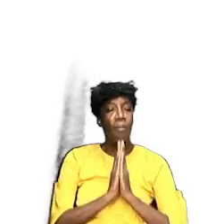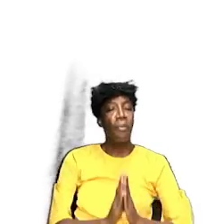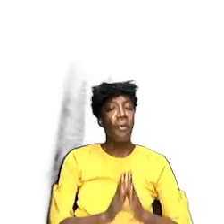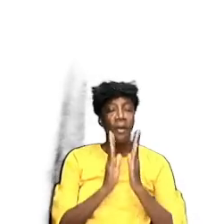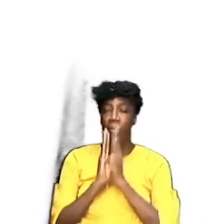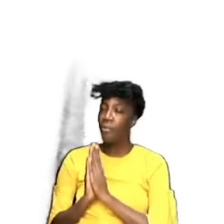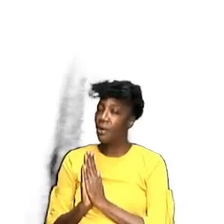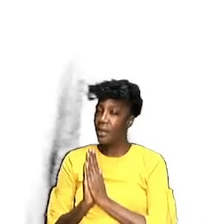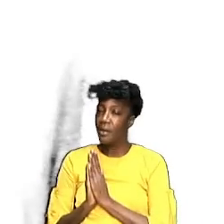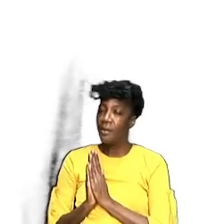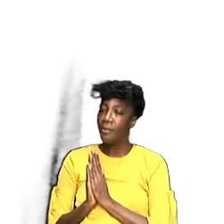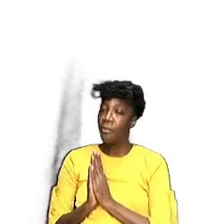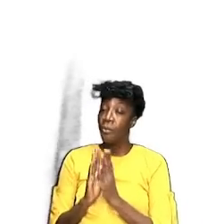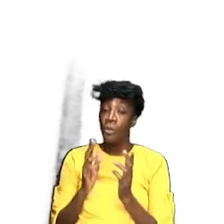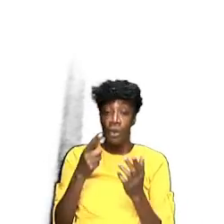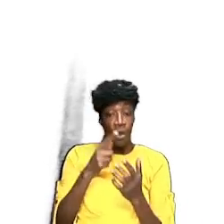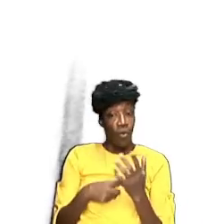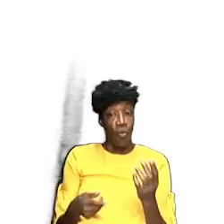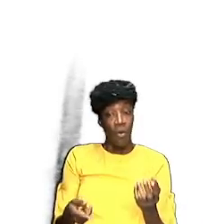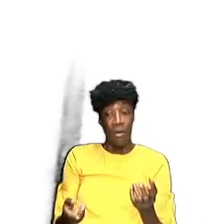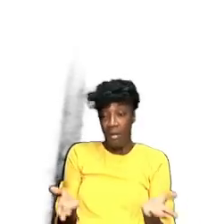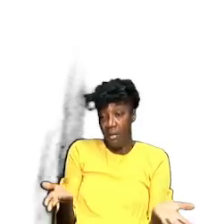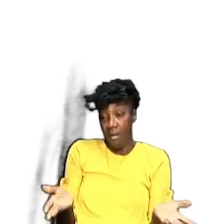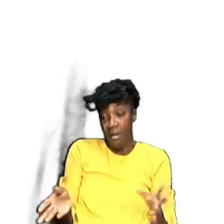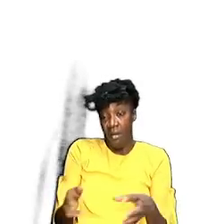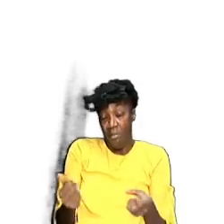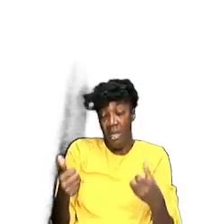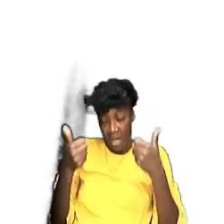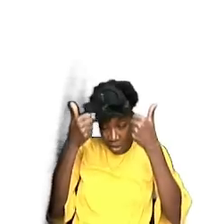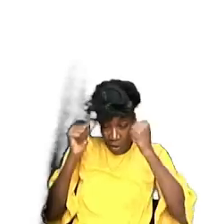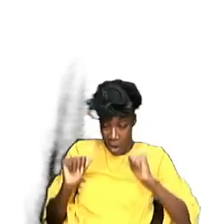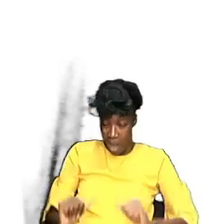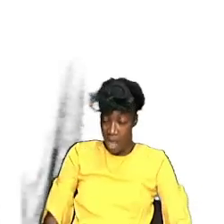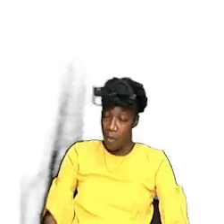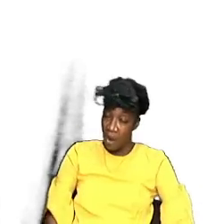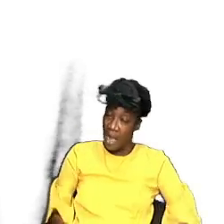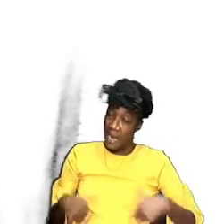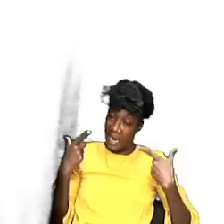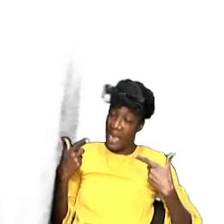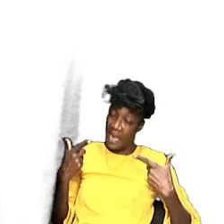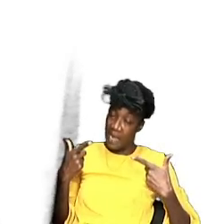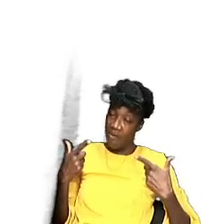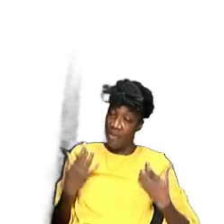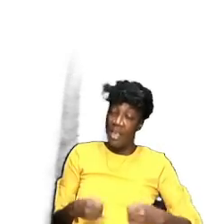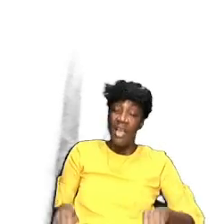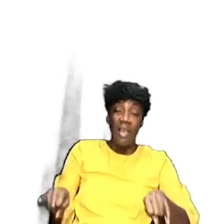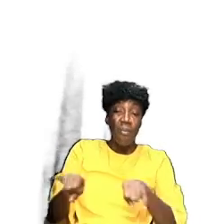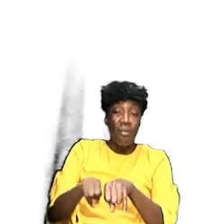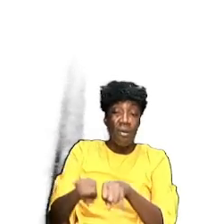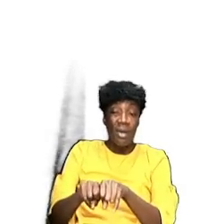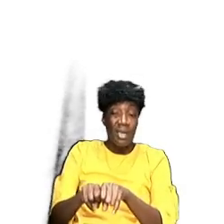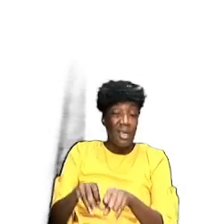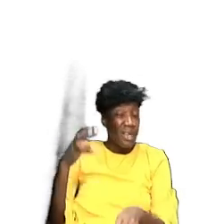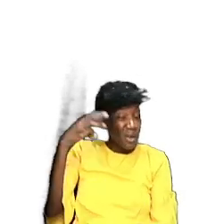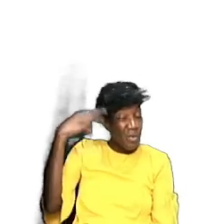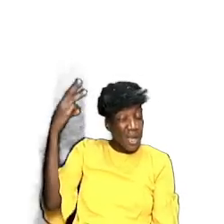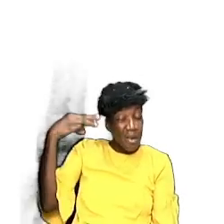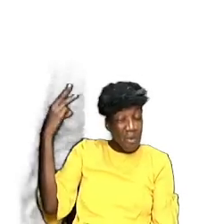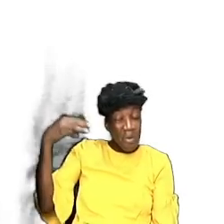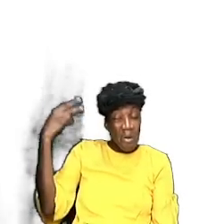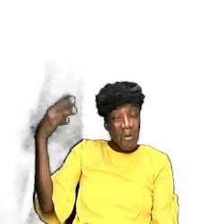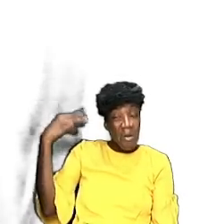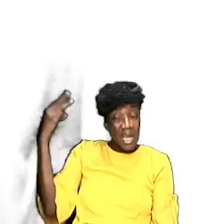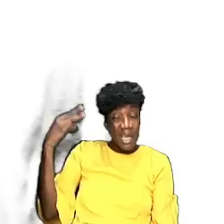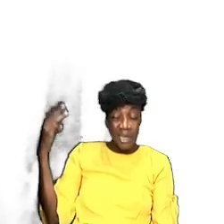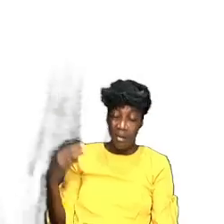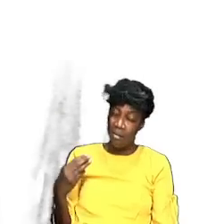supplication. What is going to make your armor and your life effective? What is going to make all those things that you're worrying about and stressing yourself